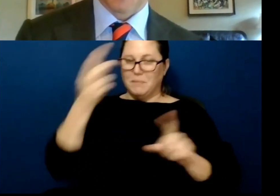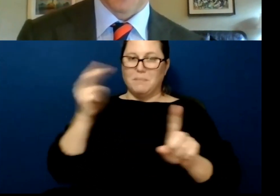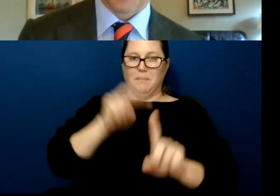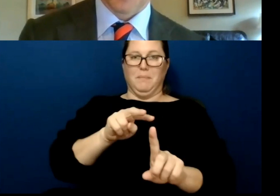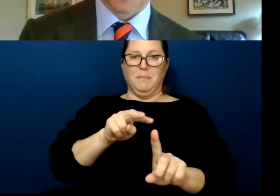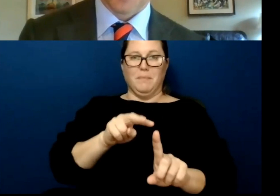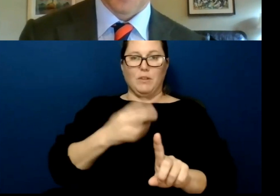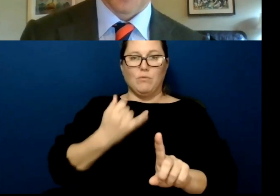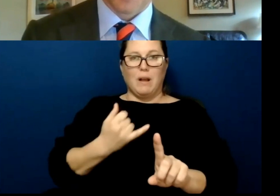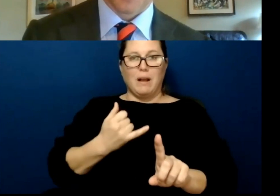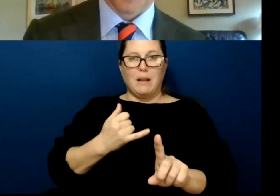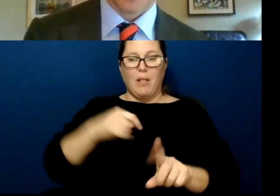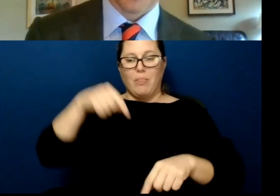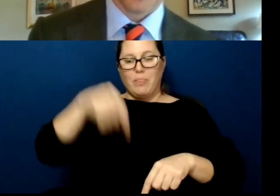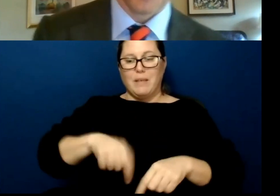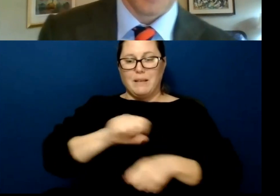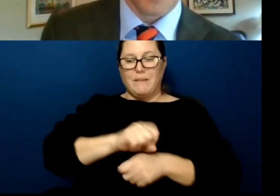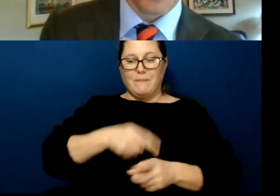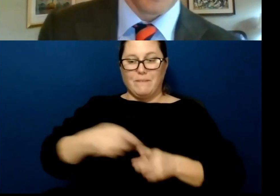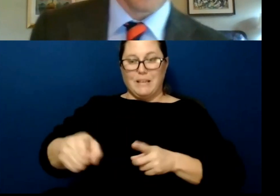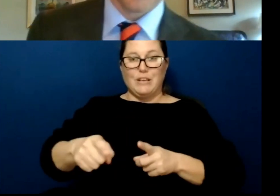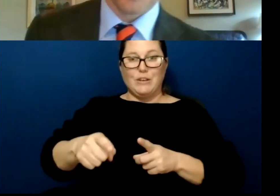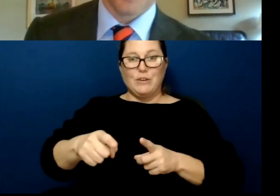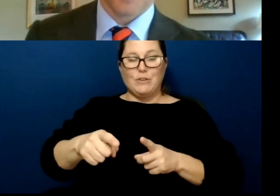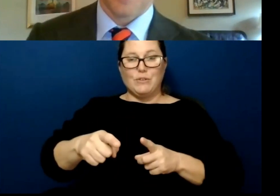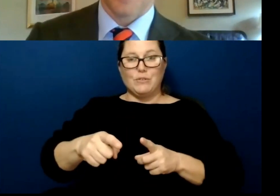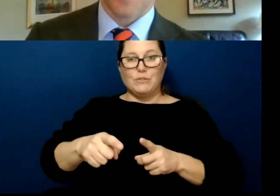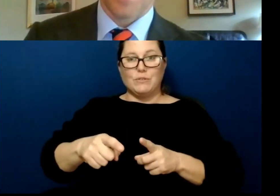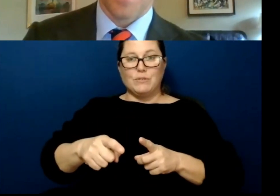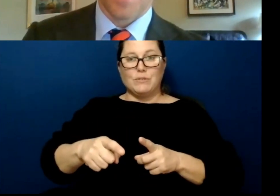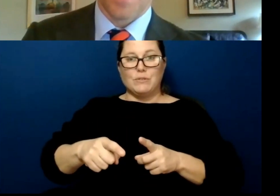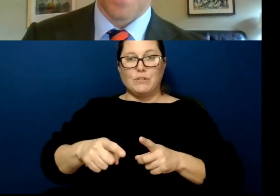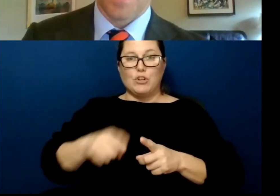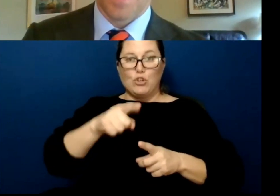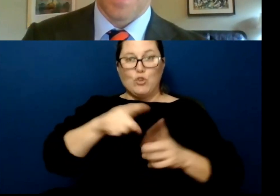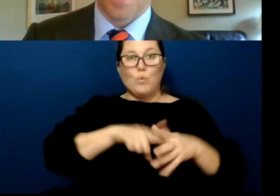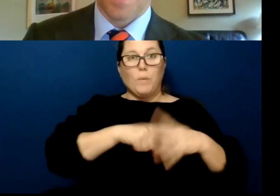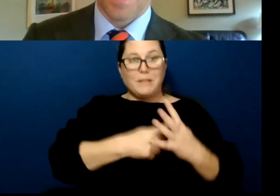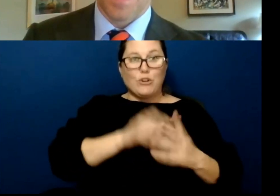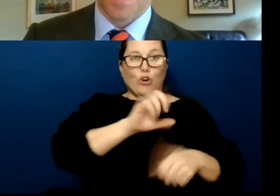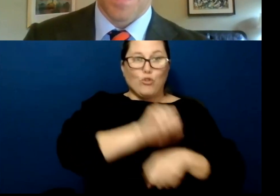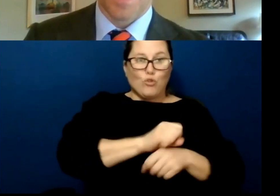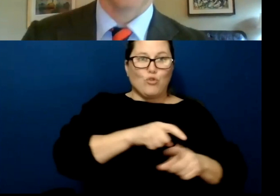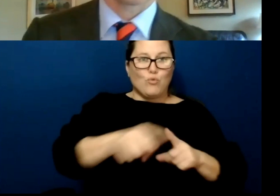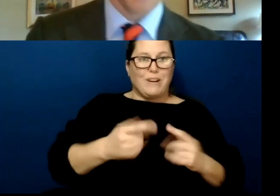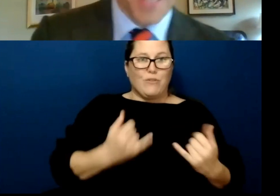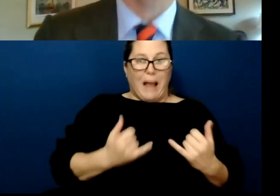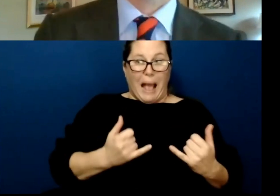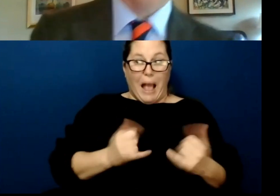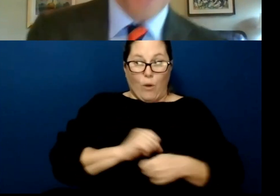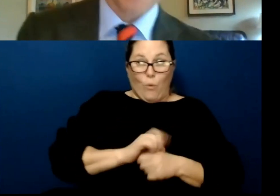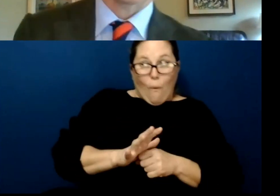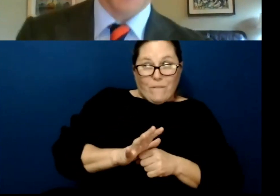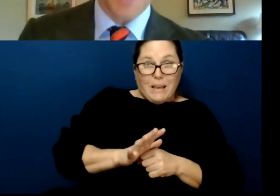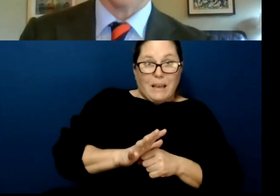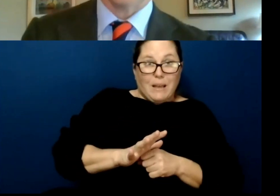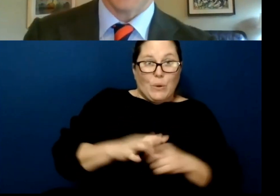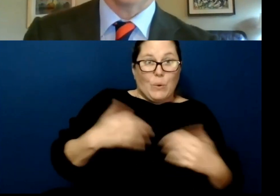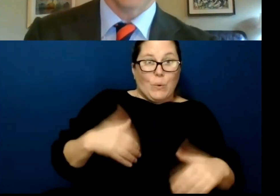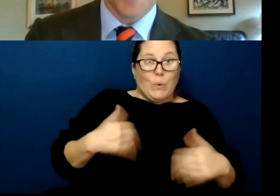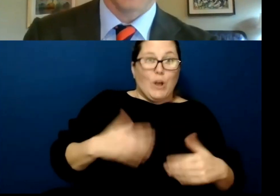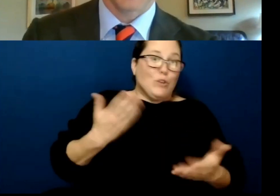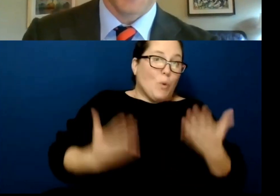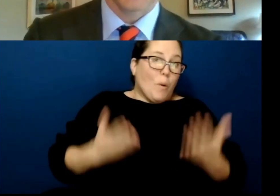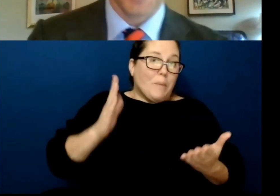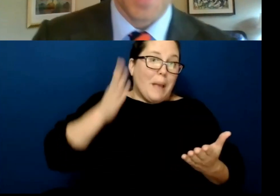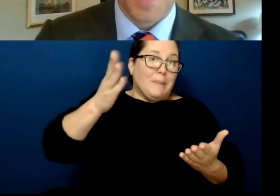point or in the next couple of years, you're going to be starting your career at this point. So perhaps it'll just get better and you'll be surprised. Like that